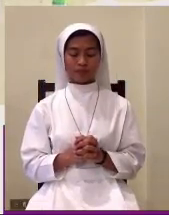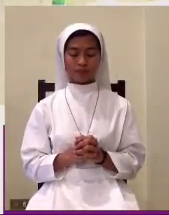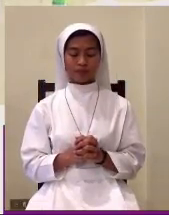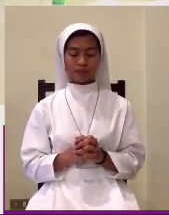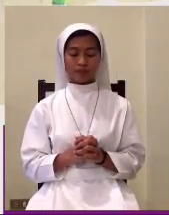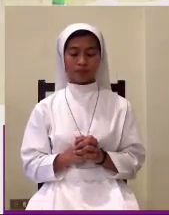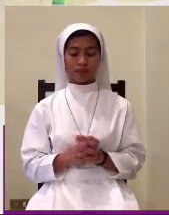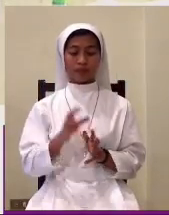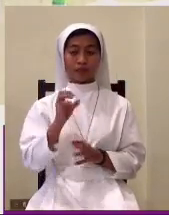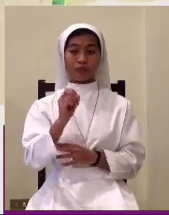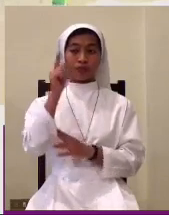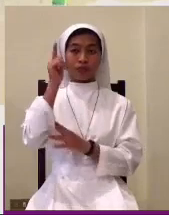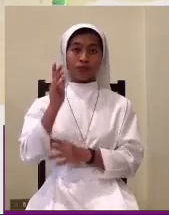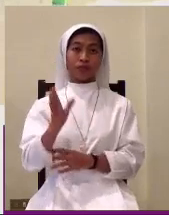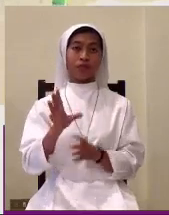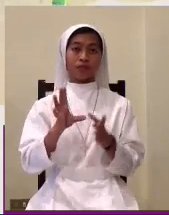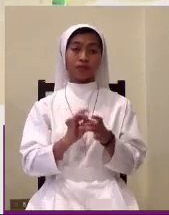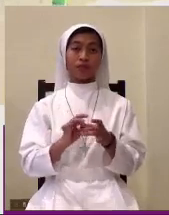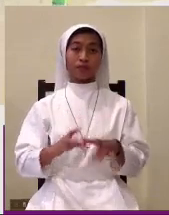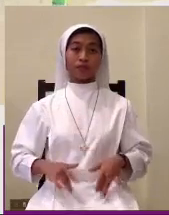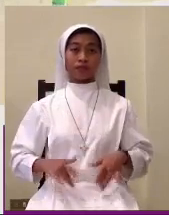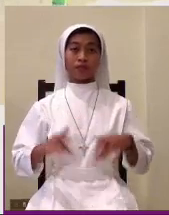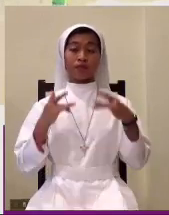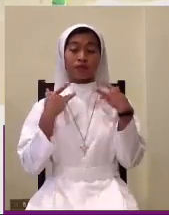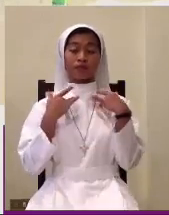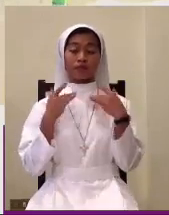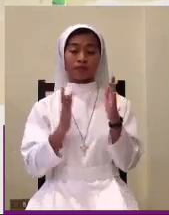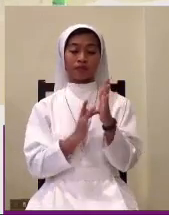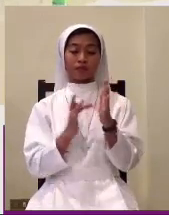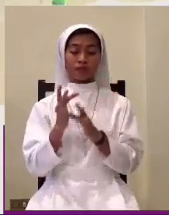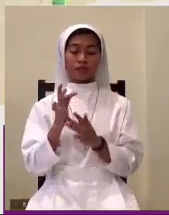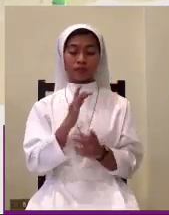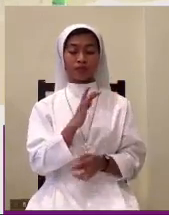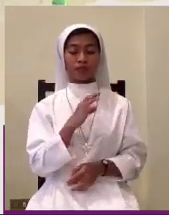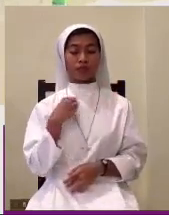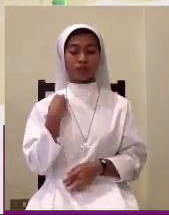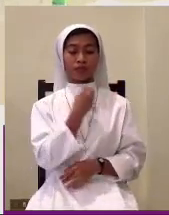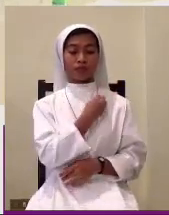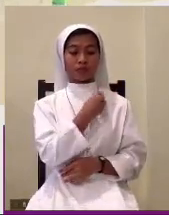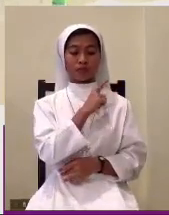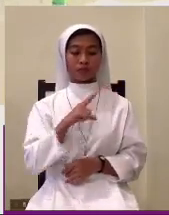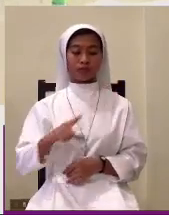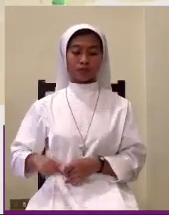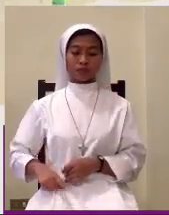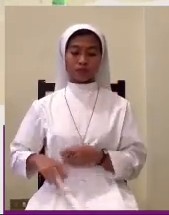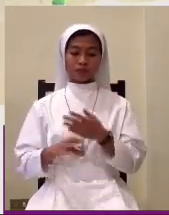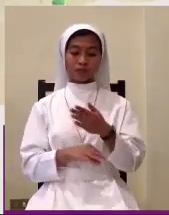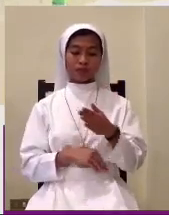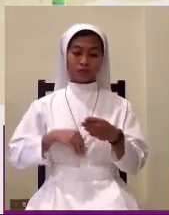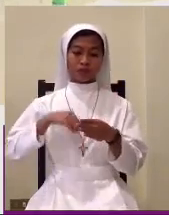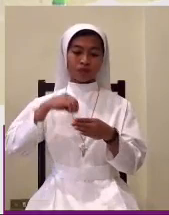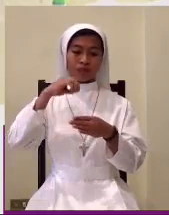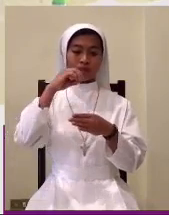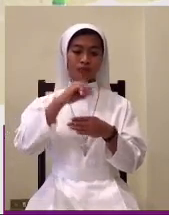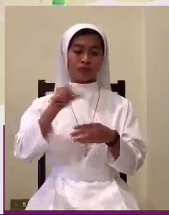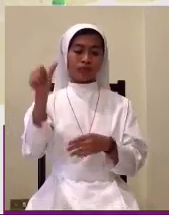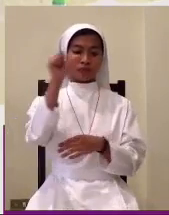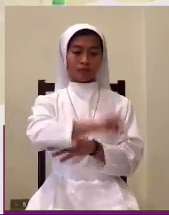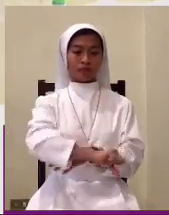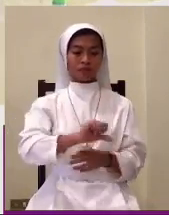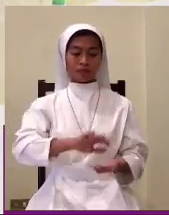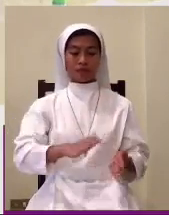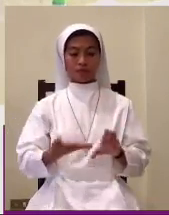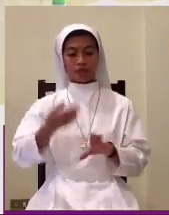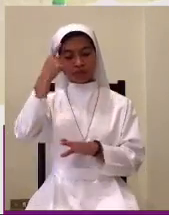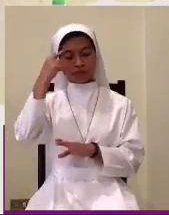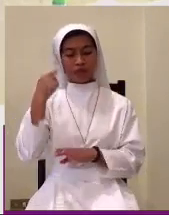O God of life, Jesus our Lord has overcome death for us. Help us